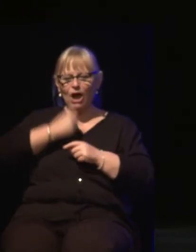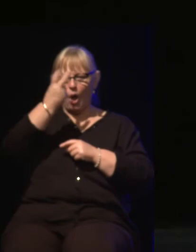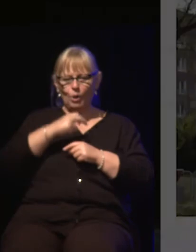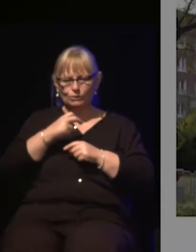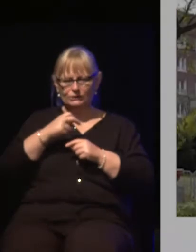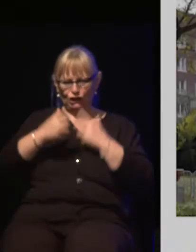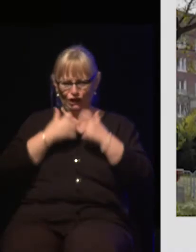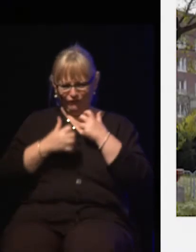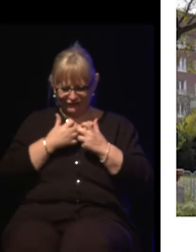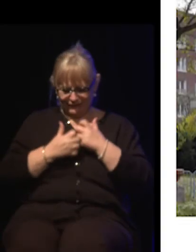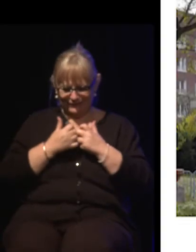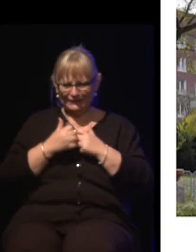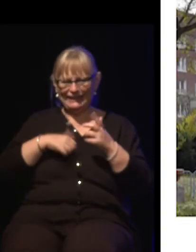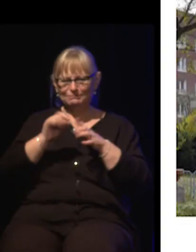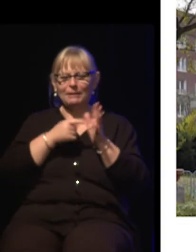Paris.